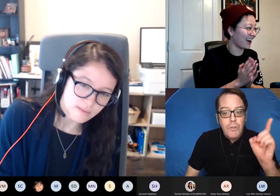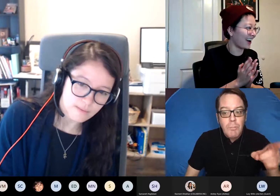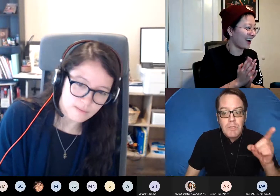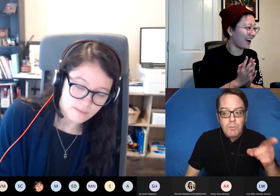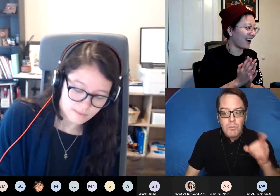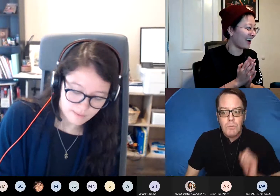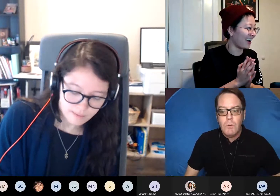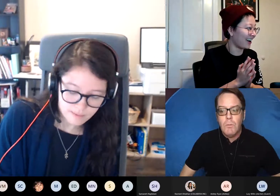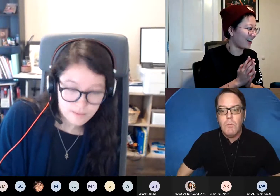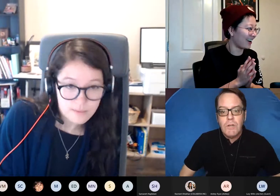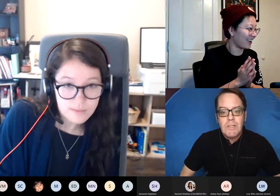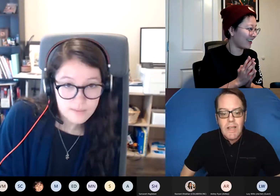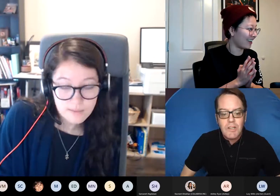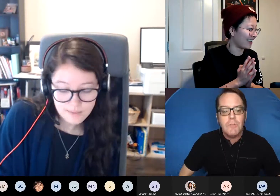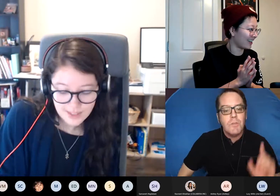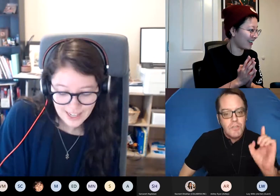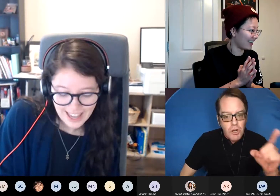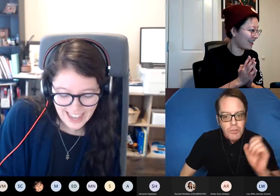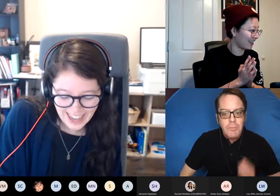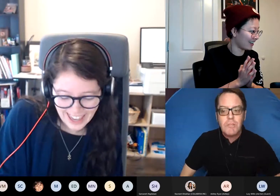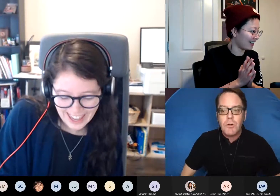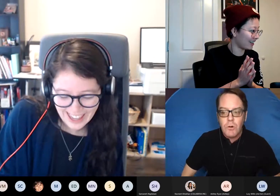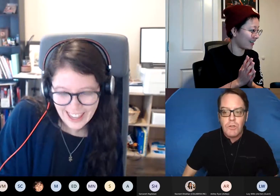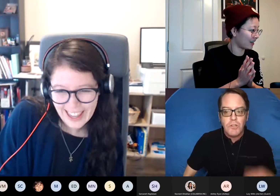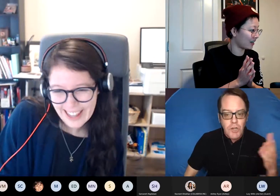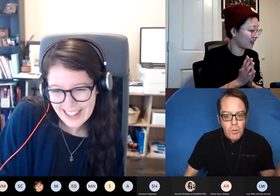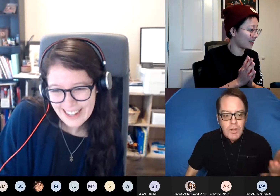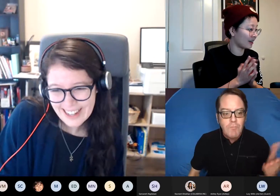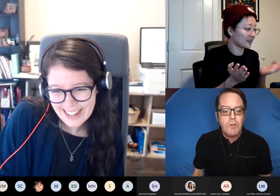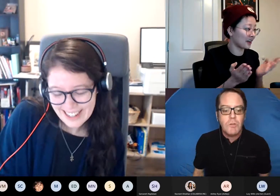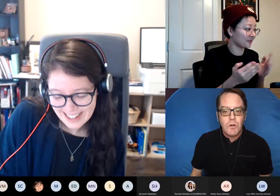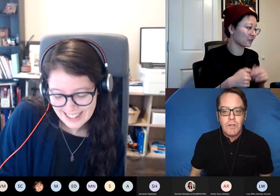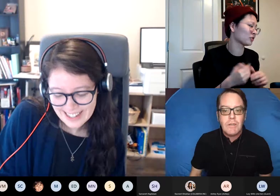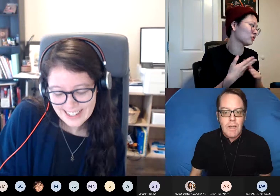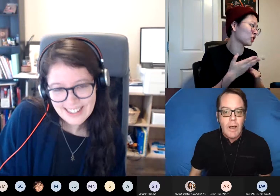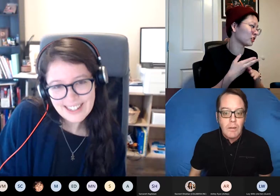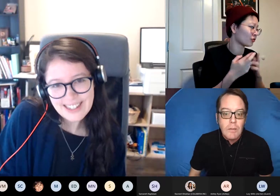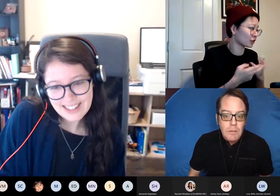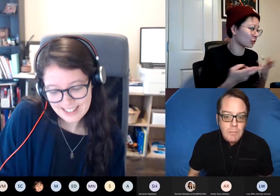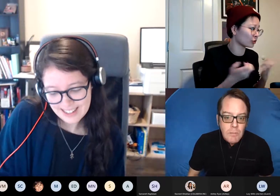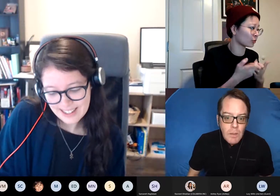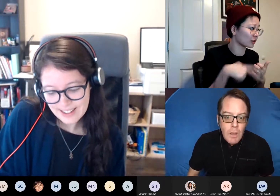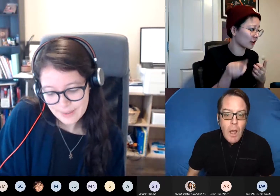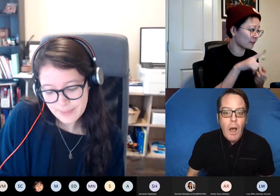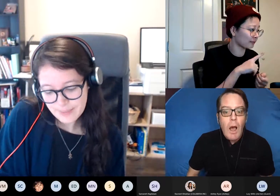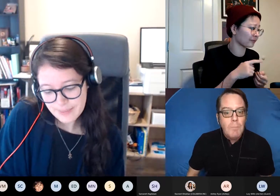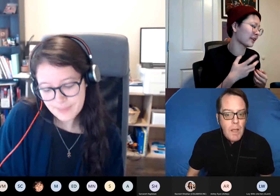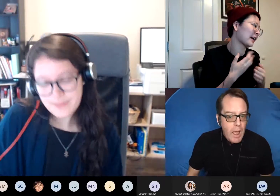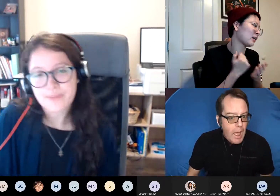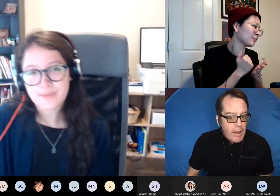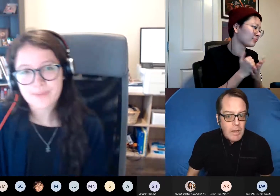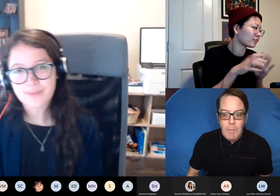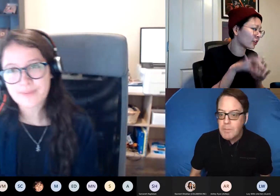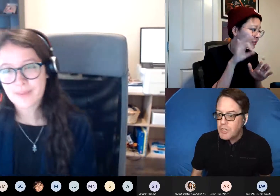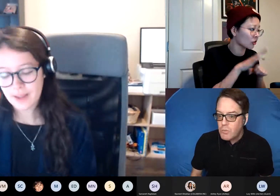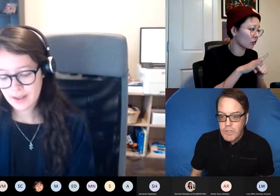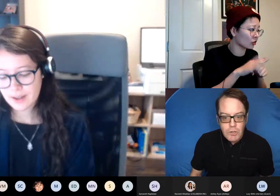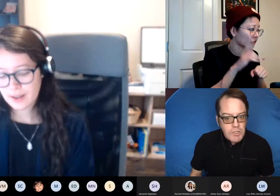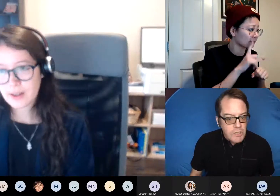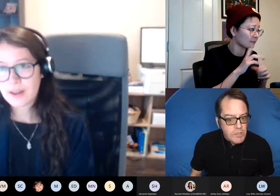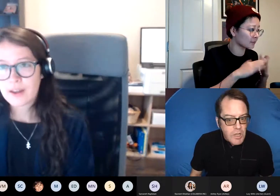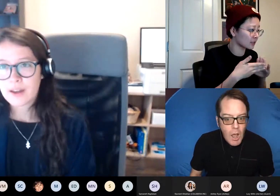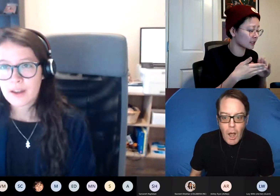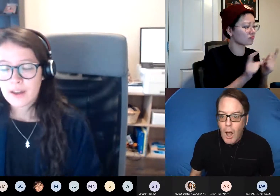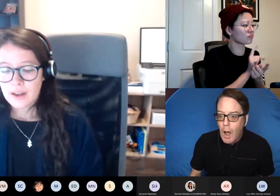also show them this presentation, show them this recording, show a deaf person working in tech. And I'm happy to